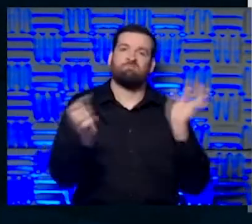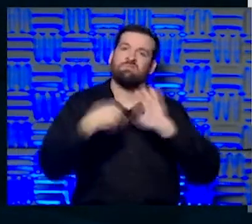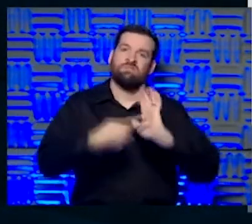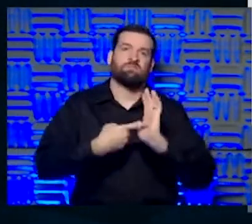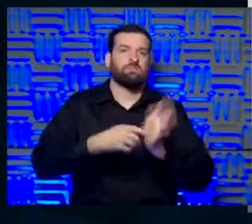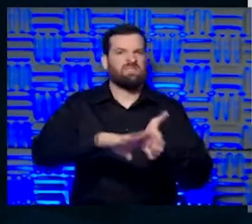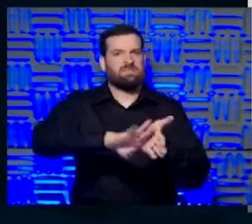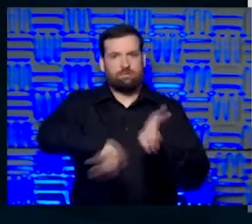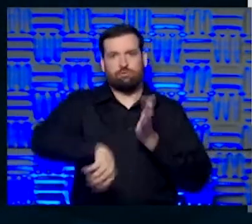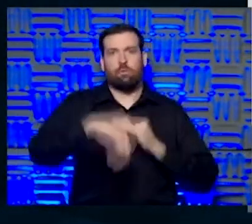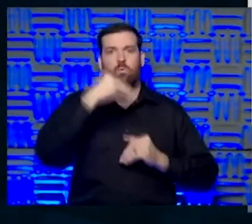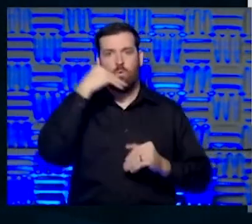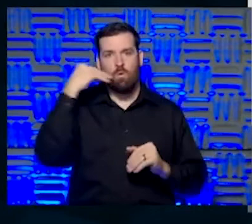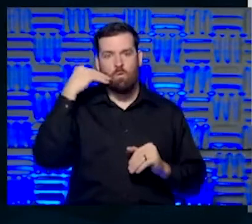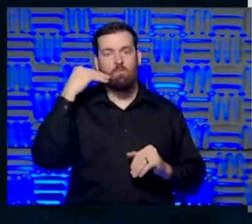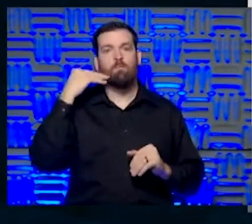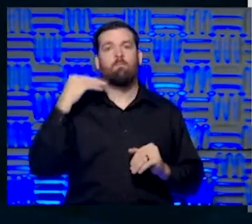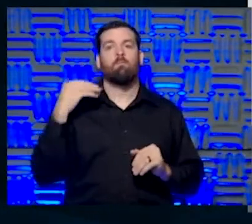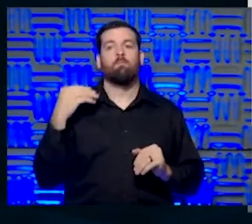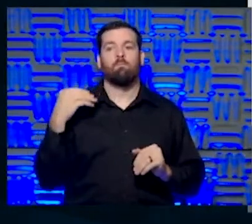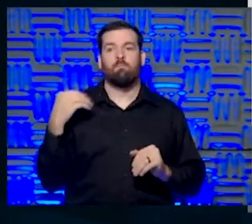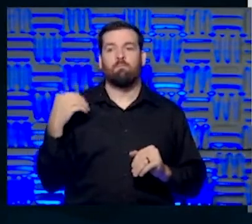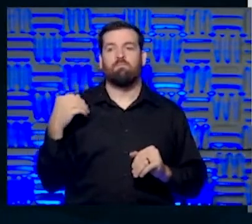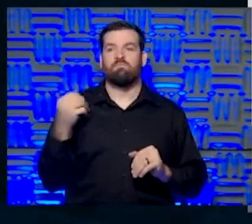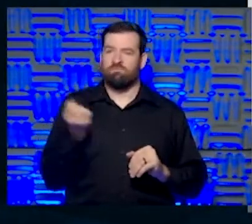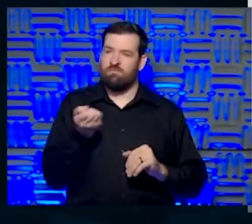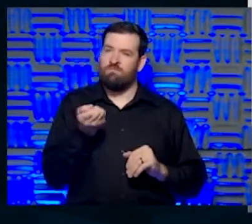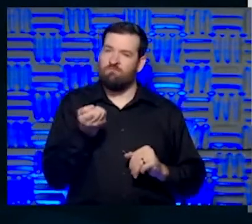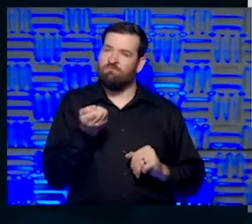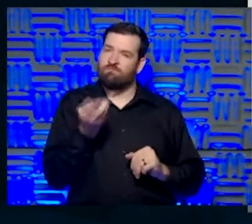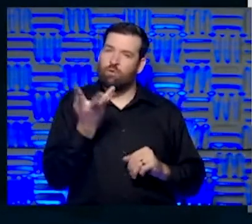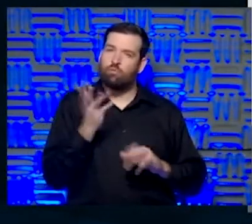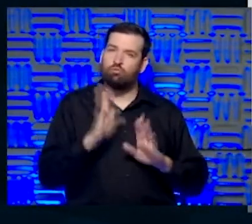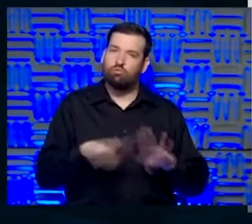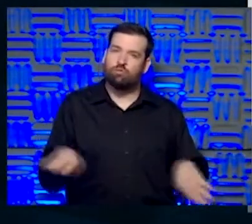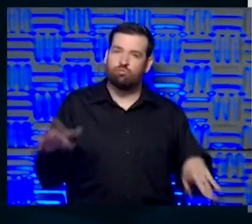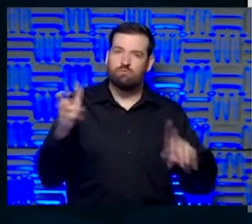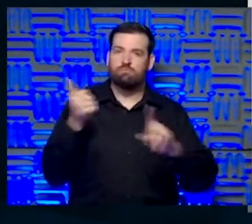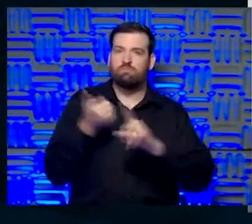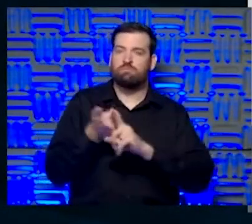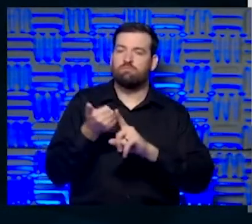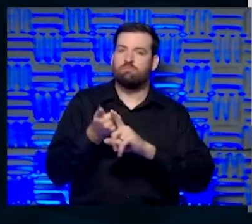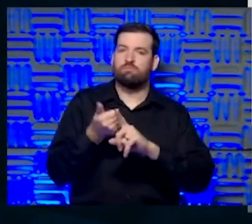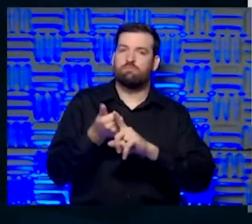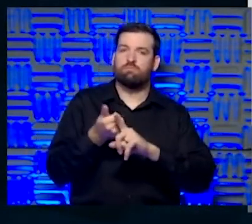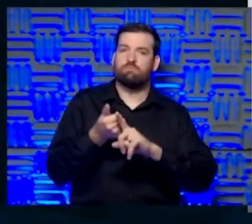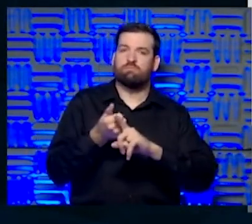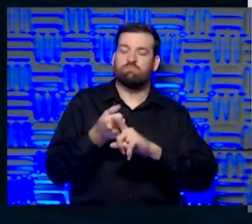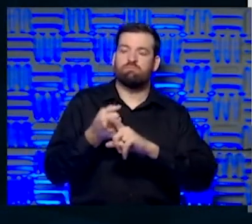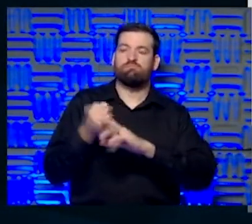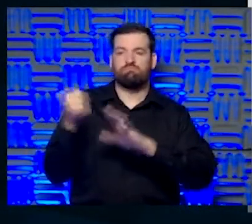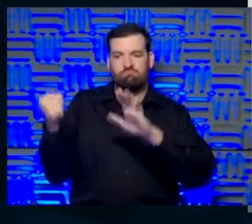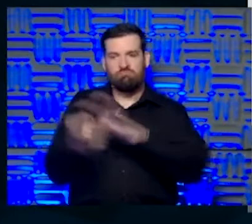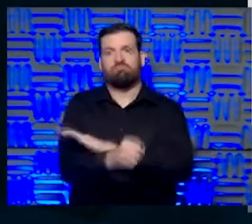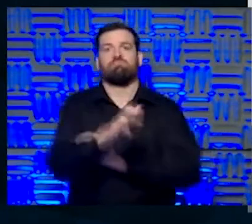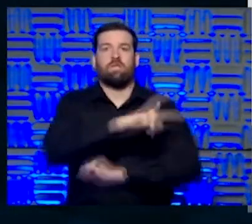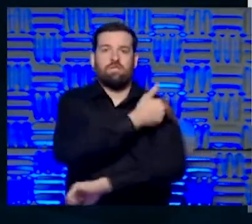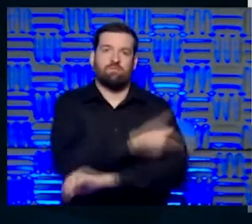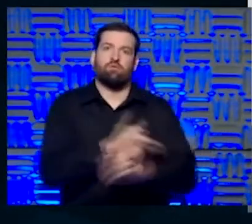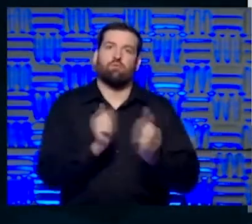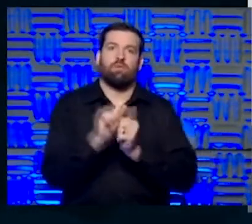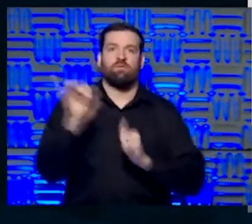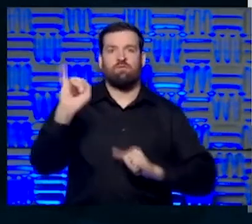discharged home. We've had relatively few children that have been admitted to the hospital with infection